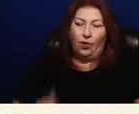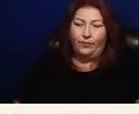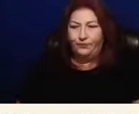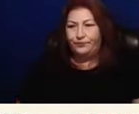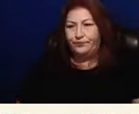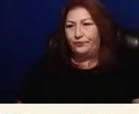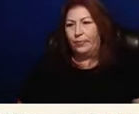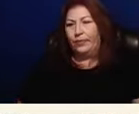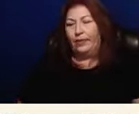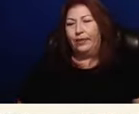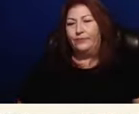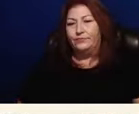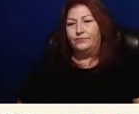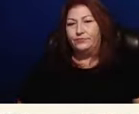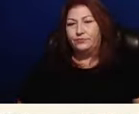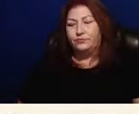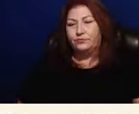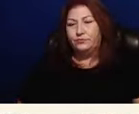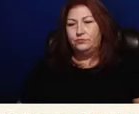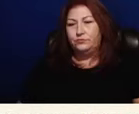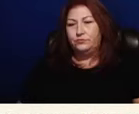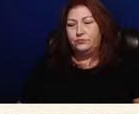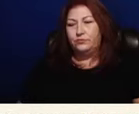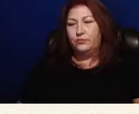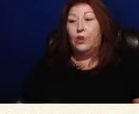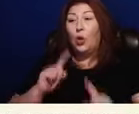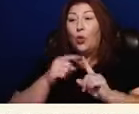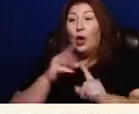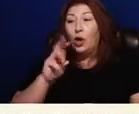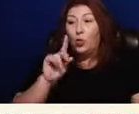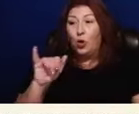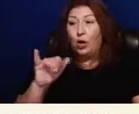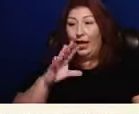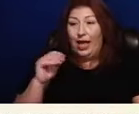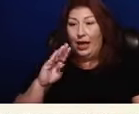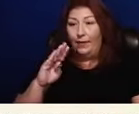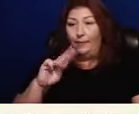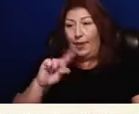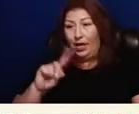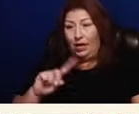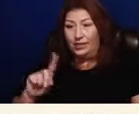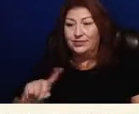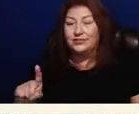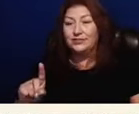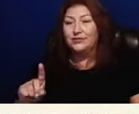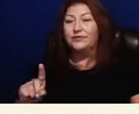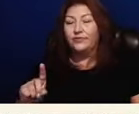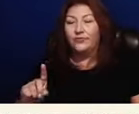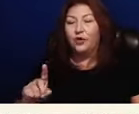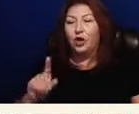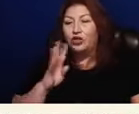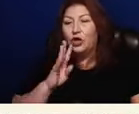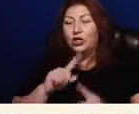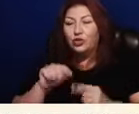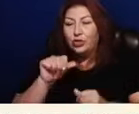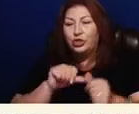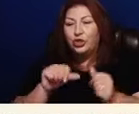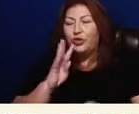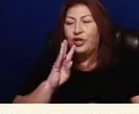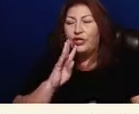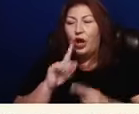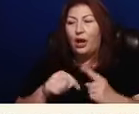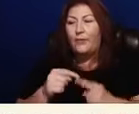And so when Woody and Buzz are talking to each other, they talk about,